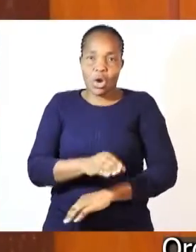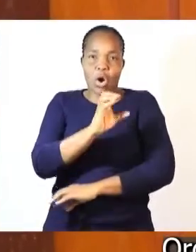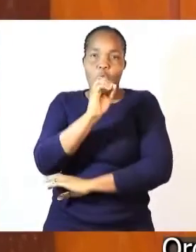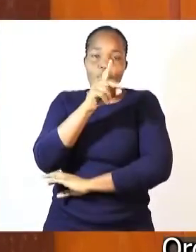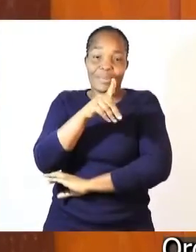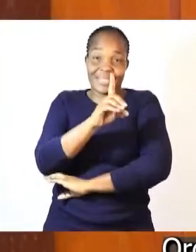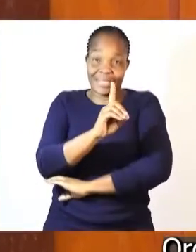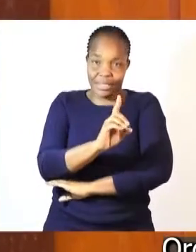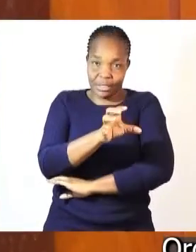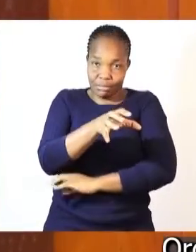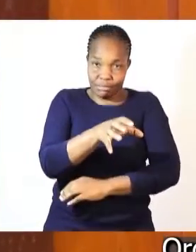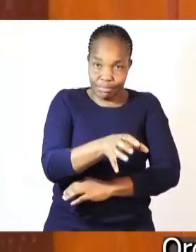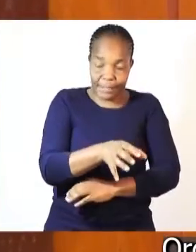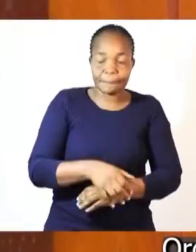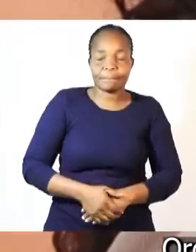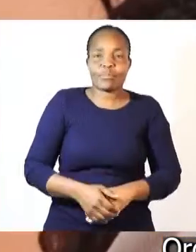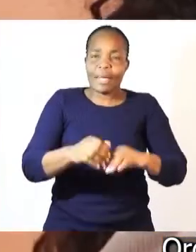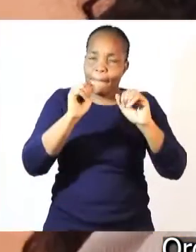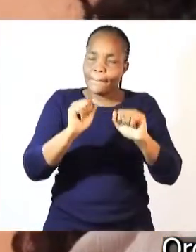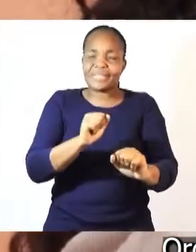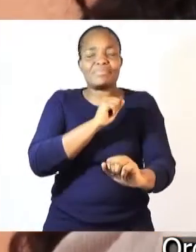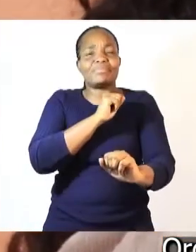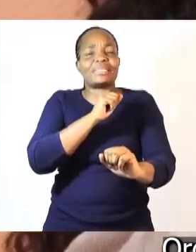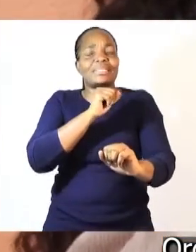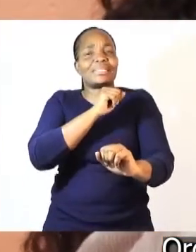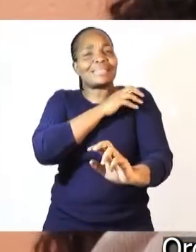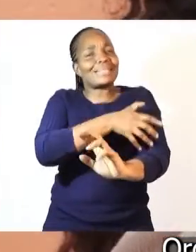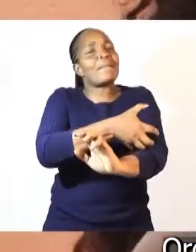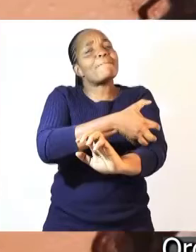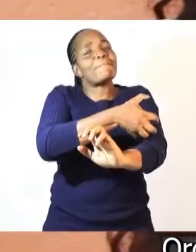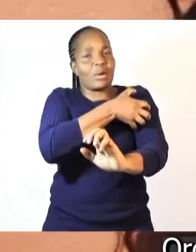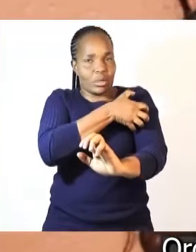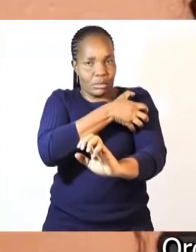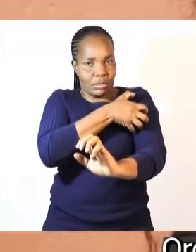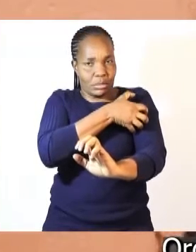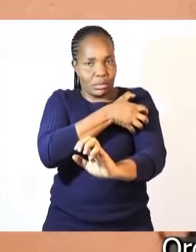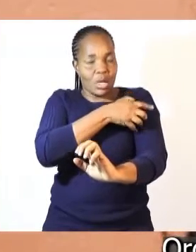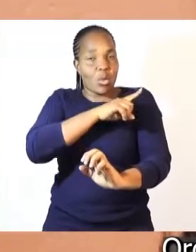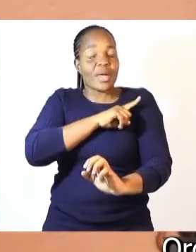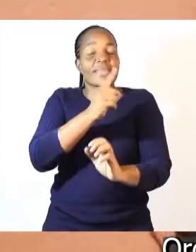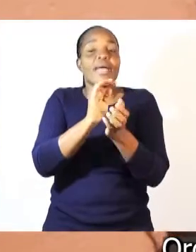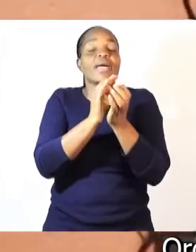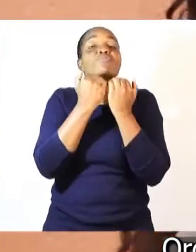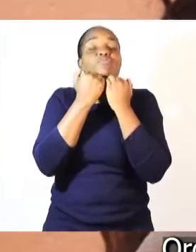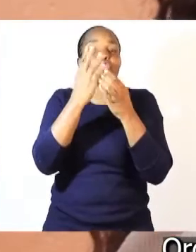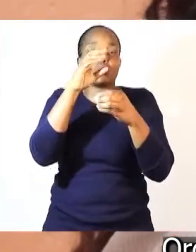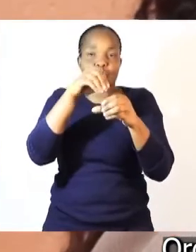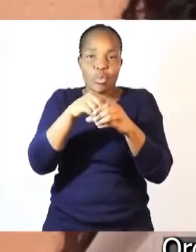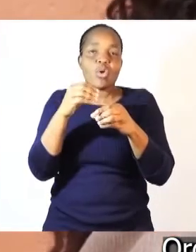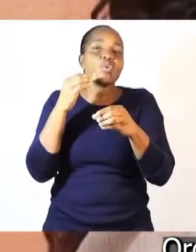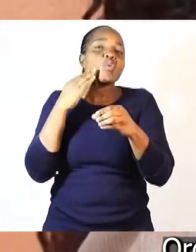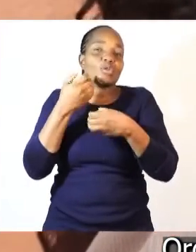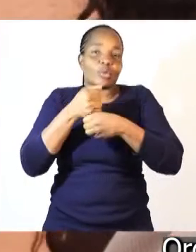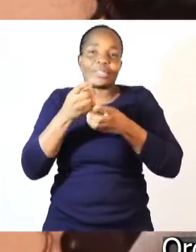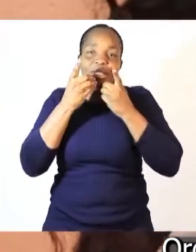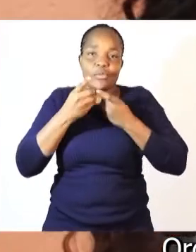of persons with disabilities are the most important role players in the collection of this